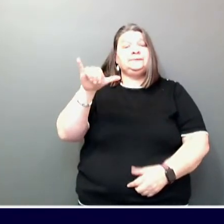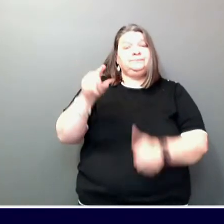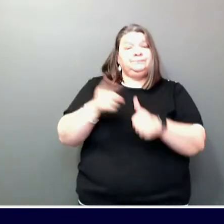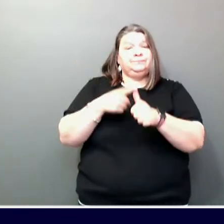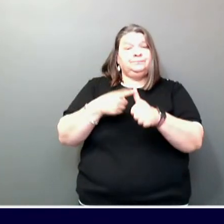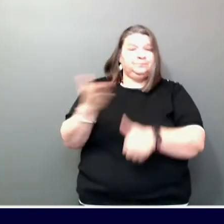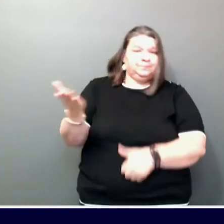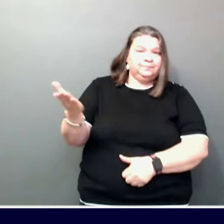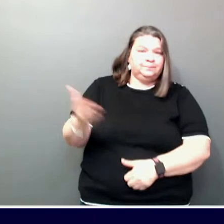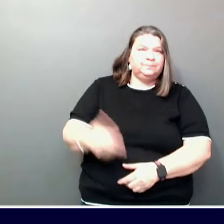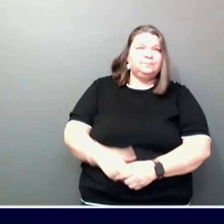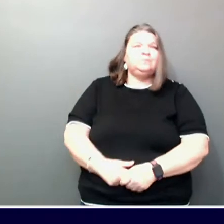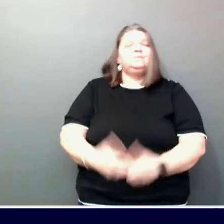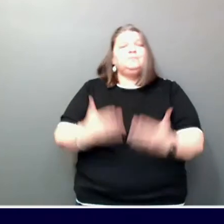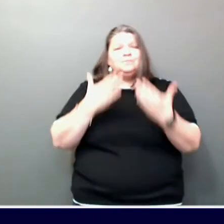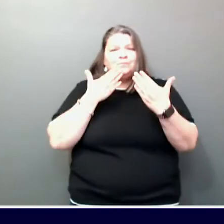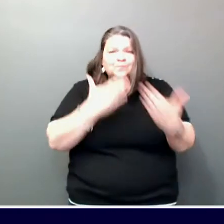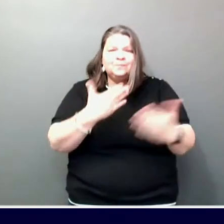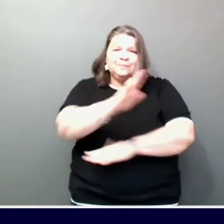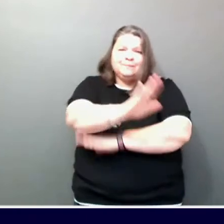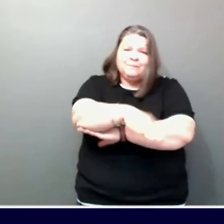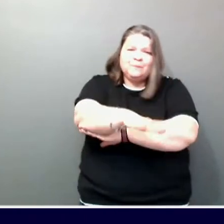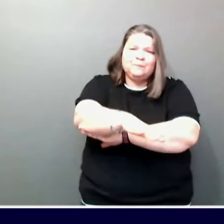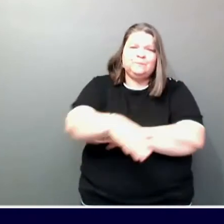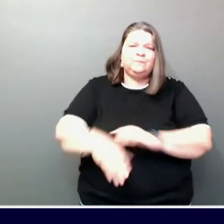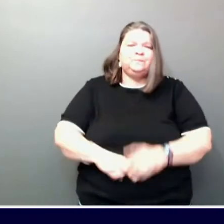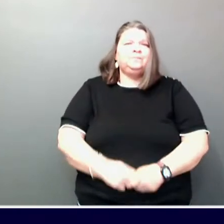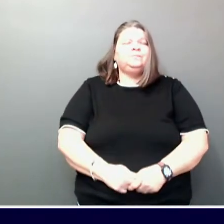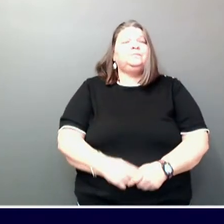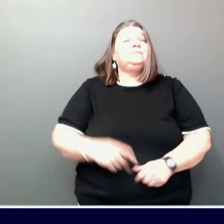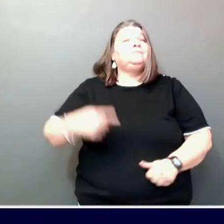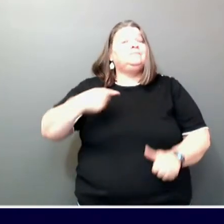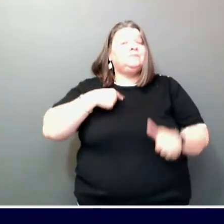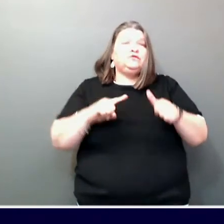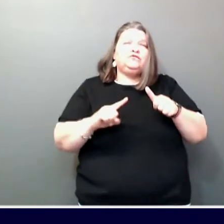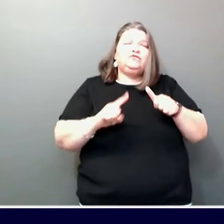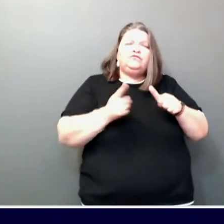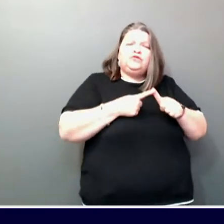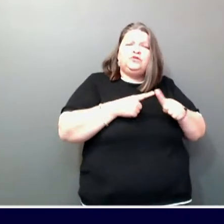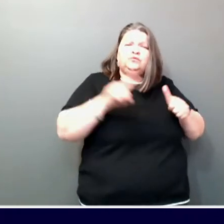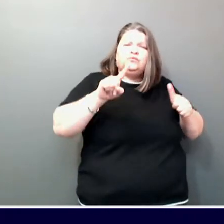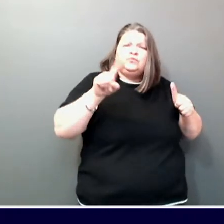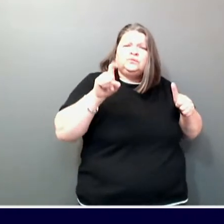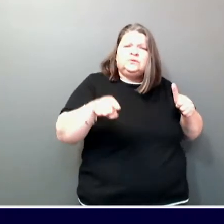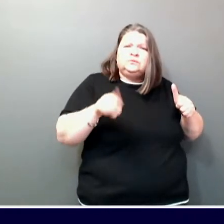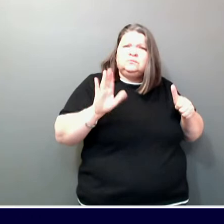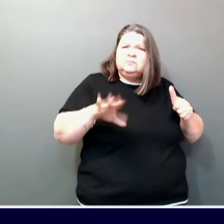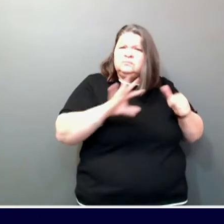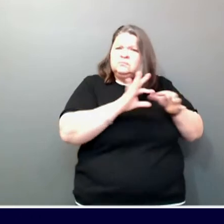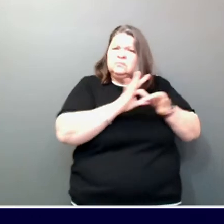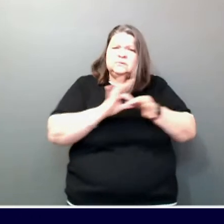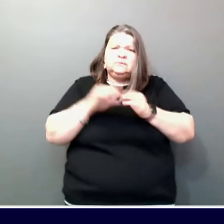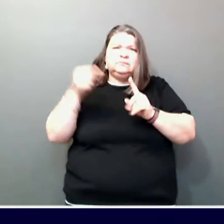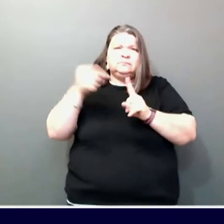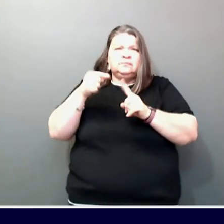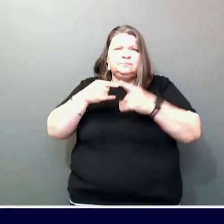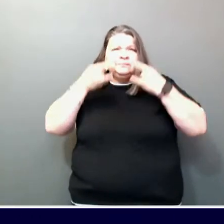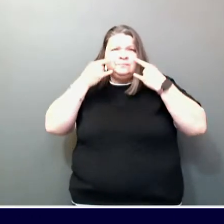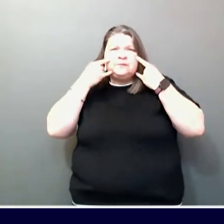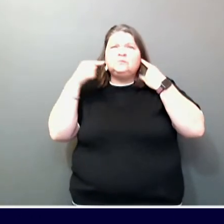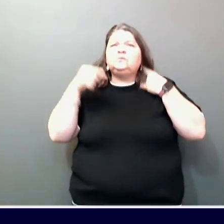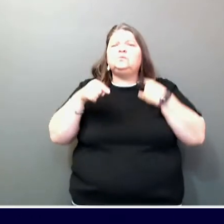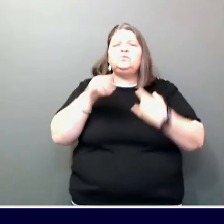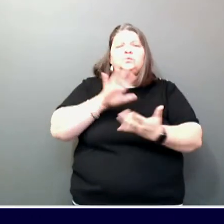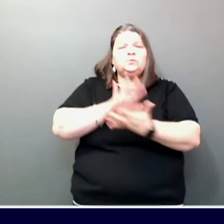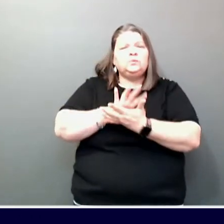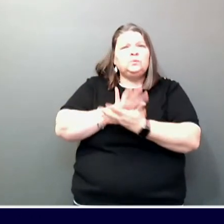Good afternoon, Dr. Shah. So my first question is about the masking in school. I read that you had